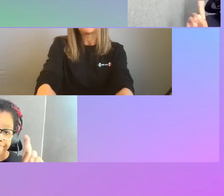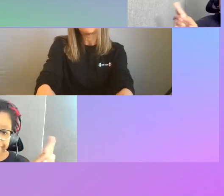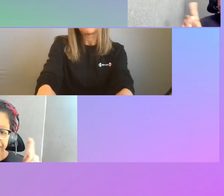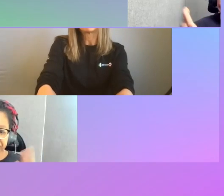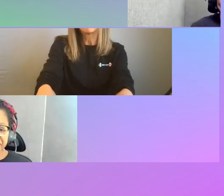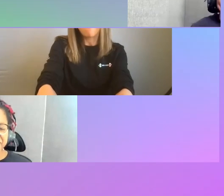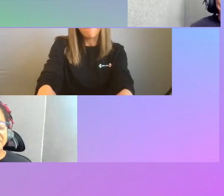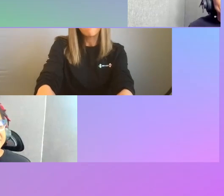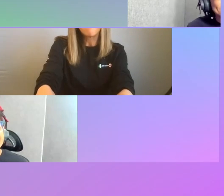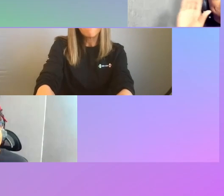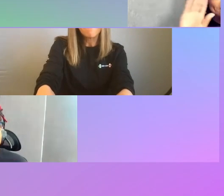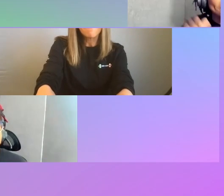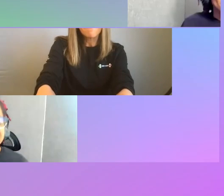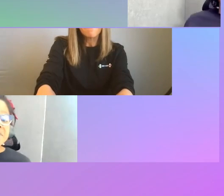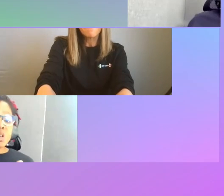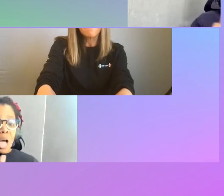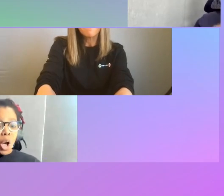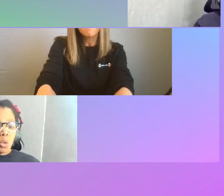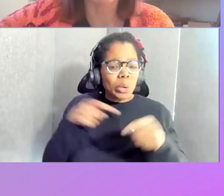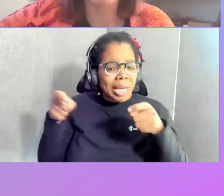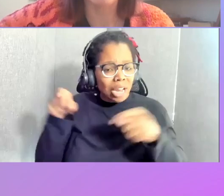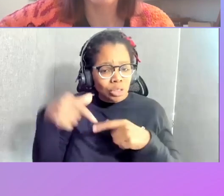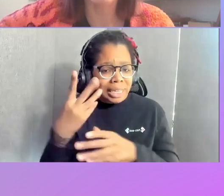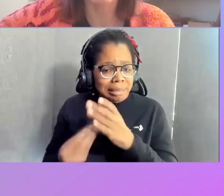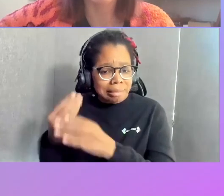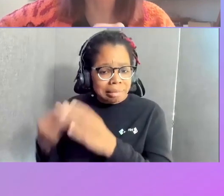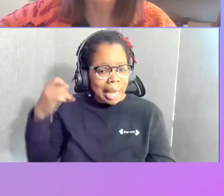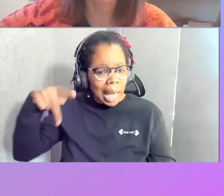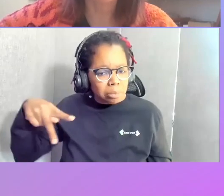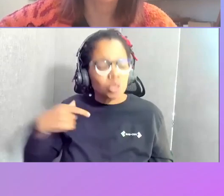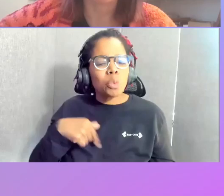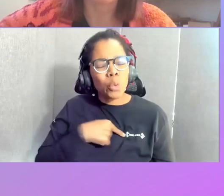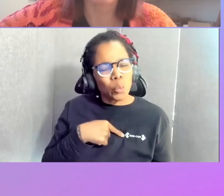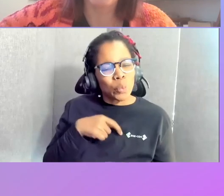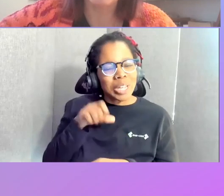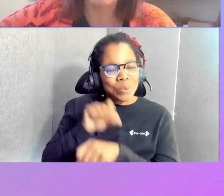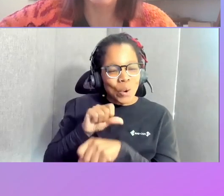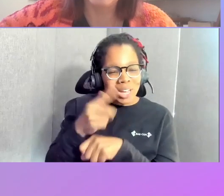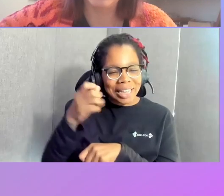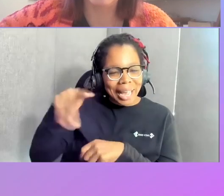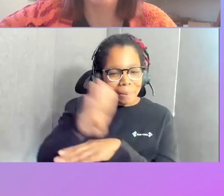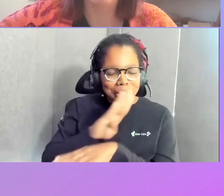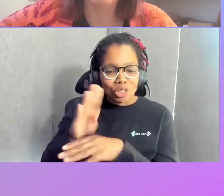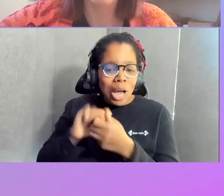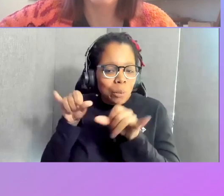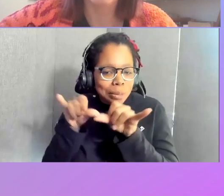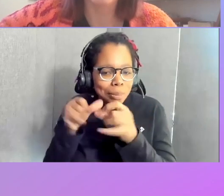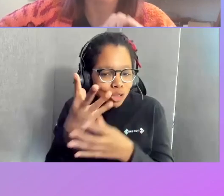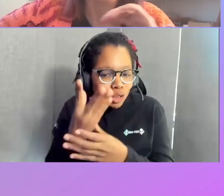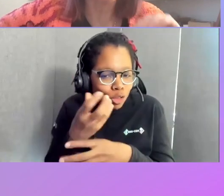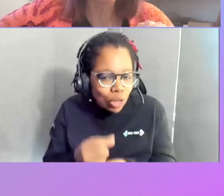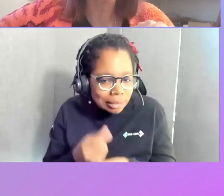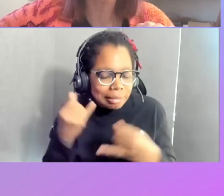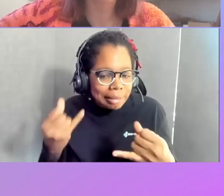So how we handle these gaps, we're in the gap business, is how we can measure trust today.